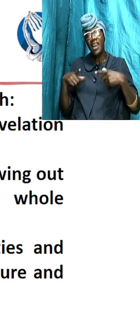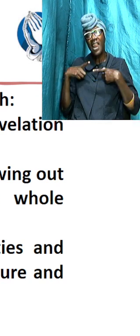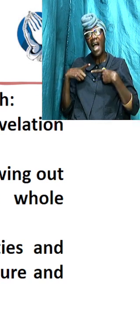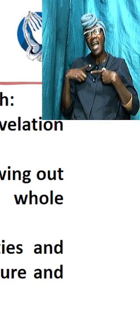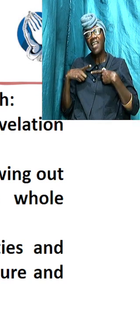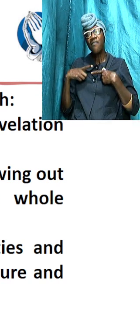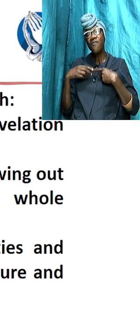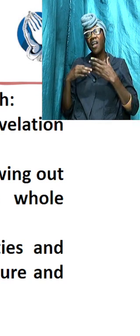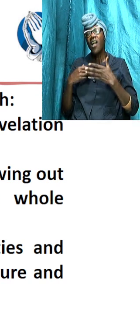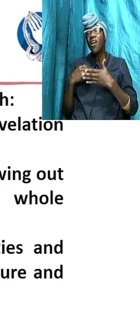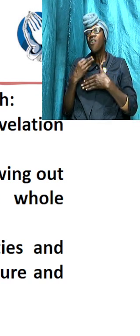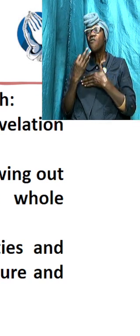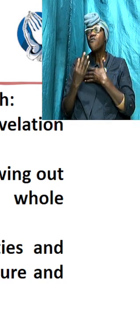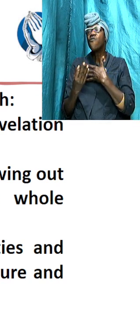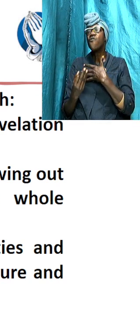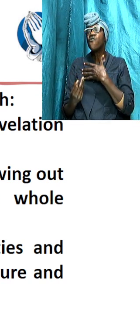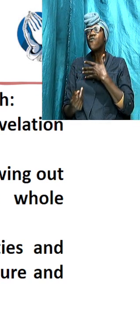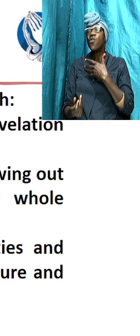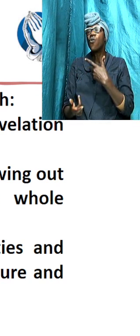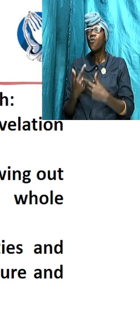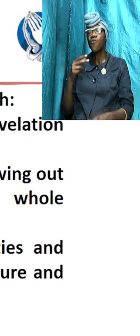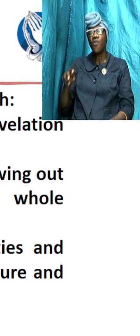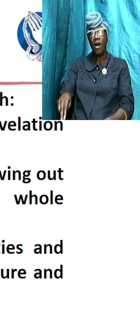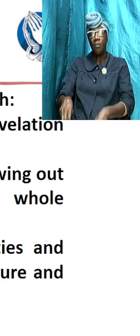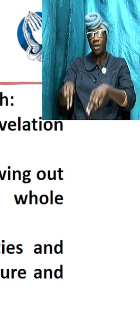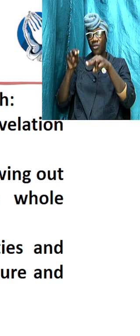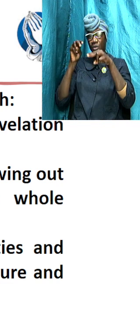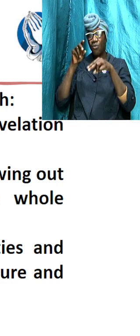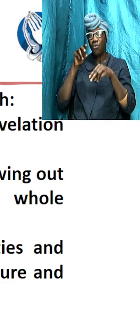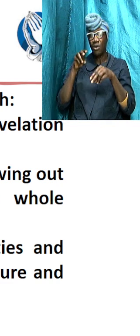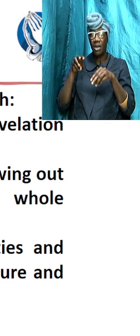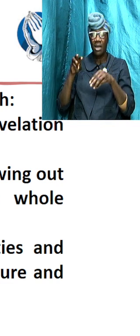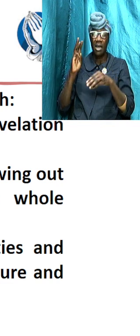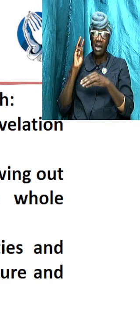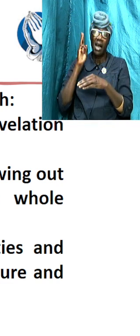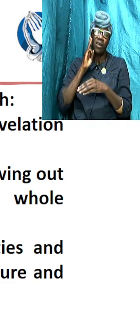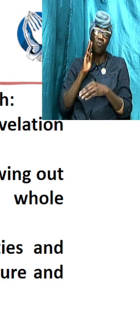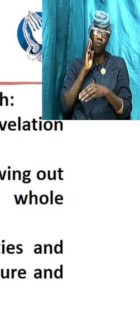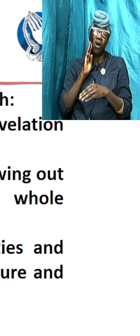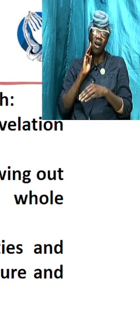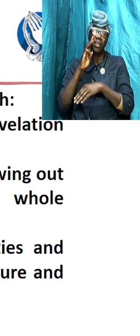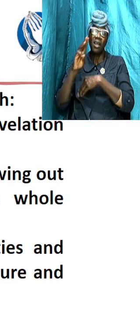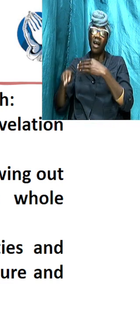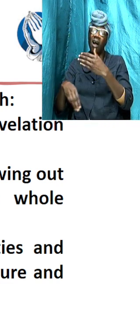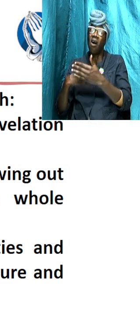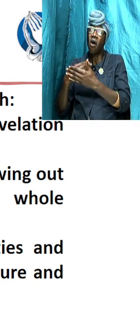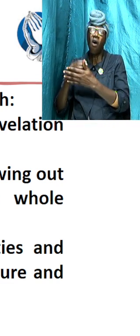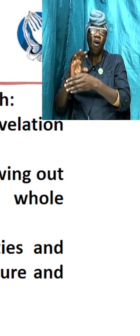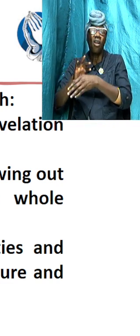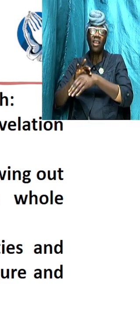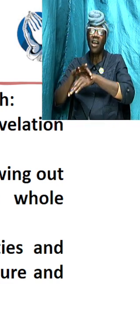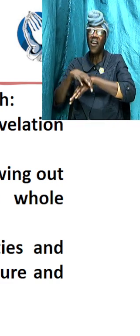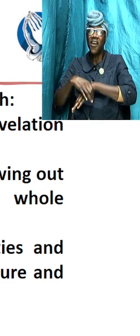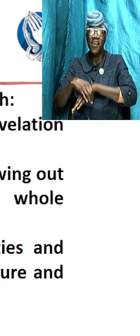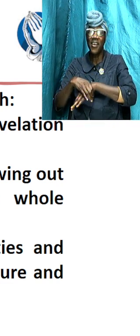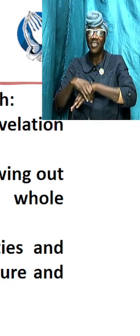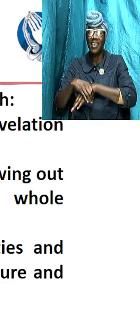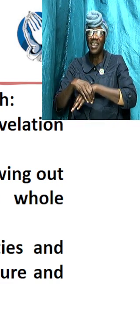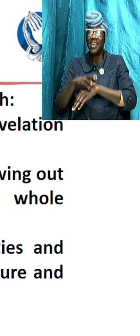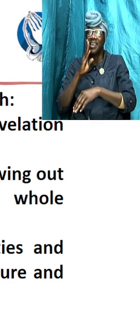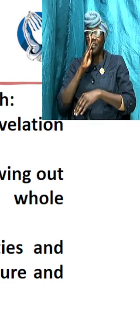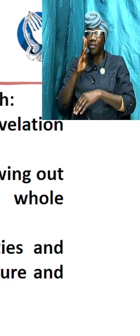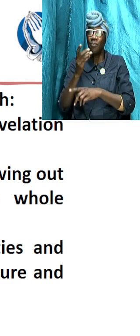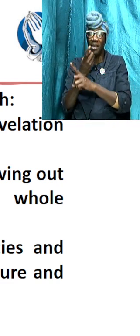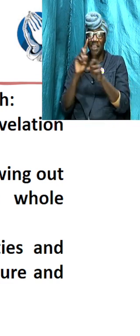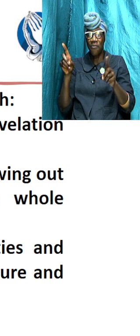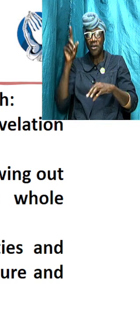is going to flow from the throne. And it's going to water the whole earth. So, it's going to be a little different. Be careful,